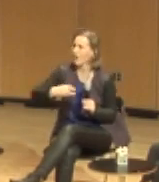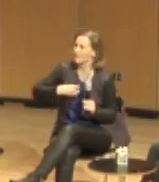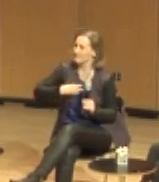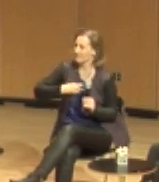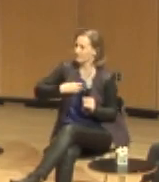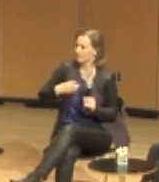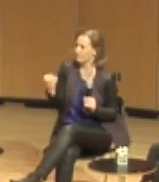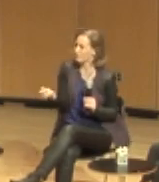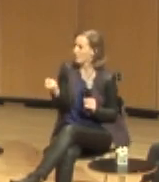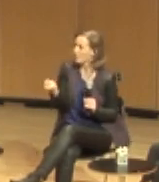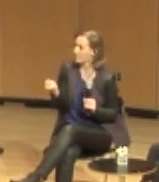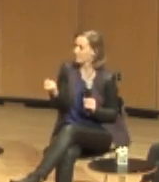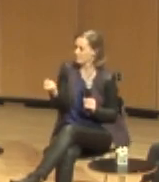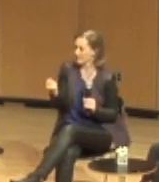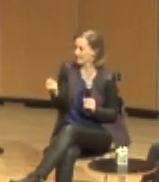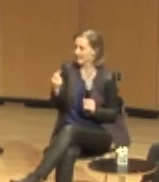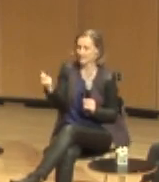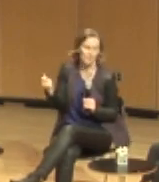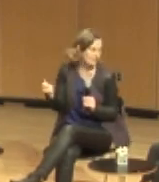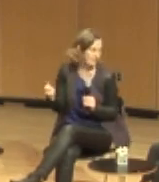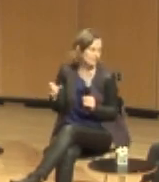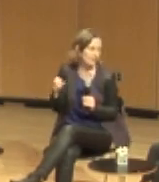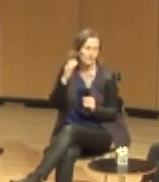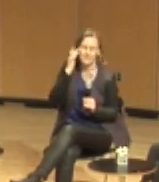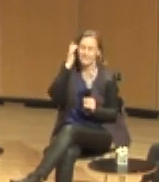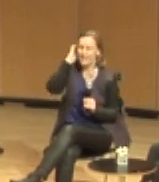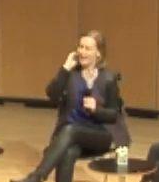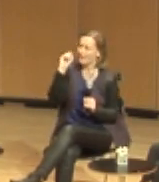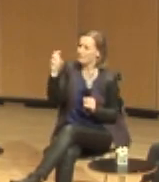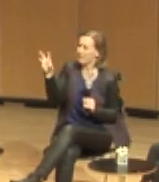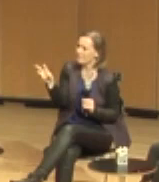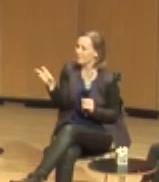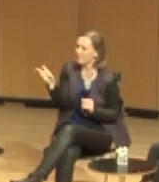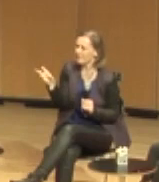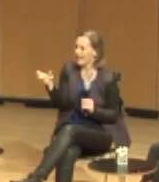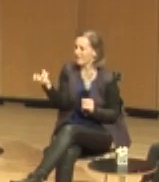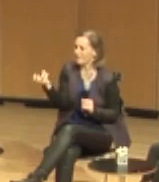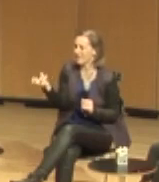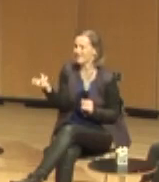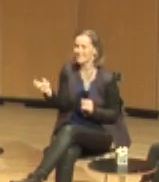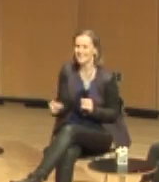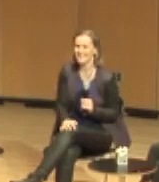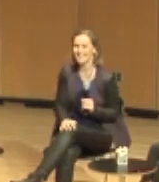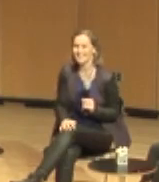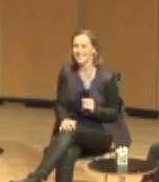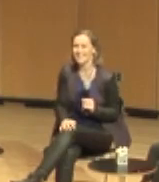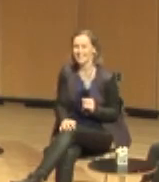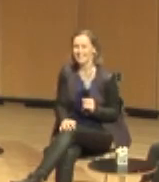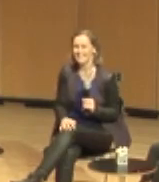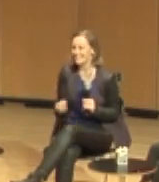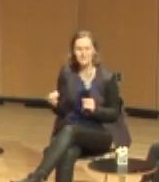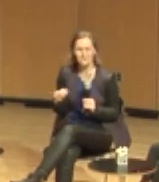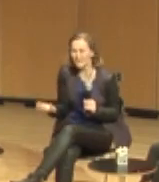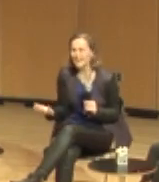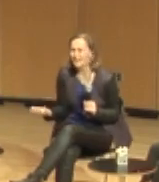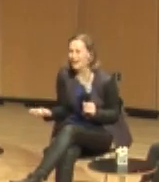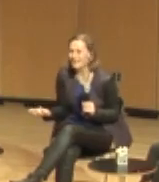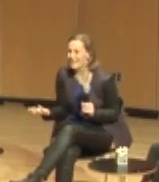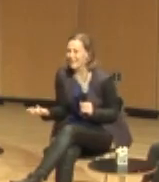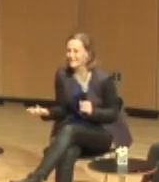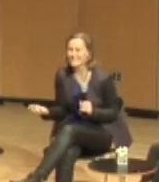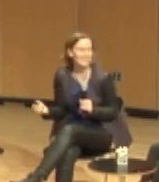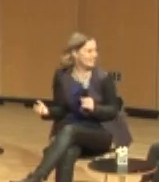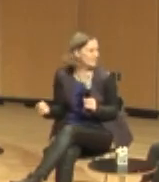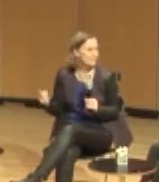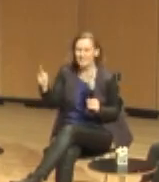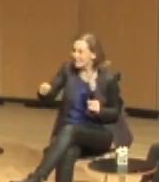know were always like the core for me as I worked on the Productions and I would try to pull it out of context and it like doesn't work out of